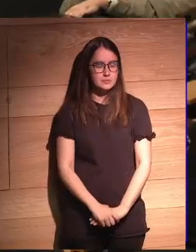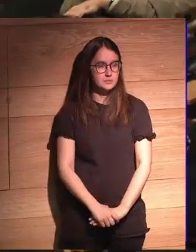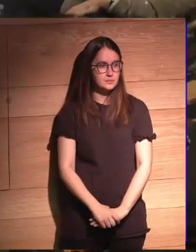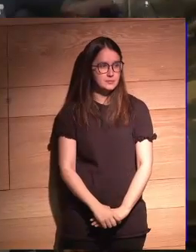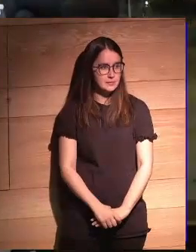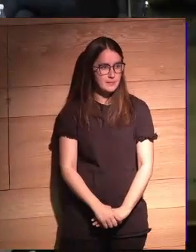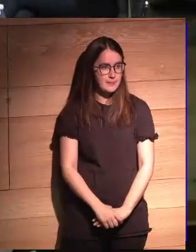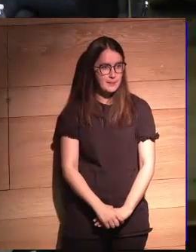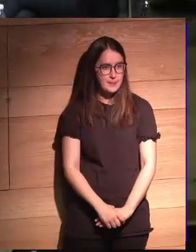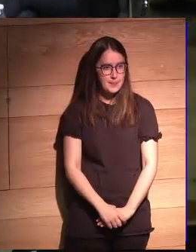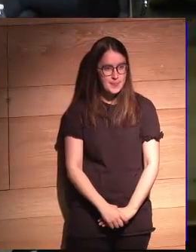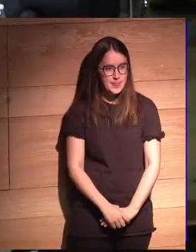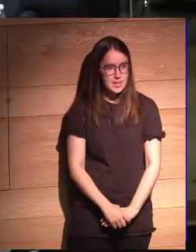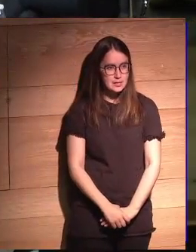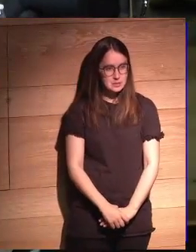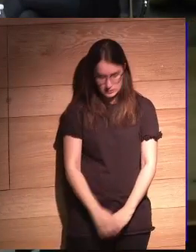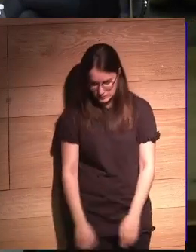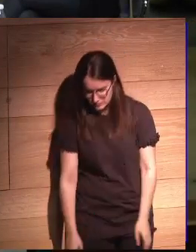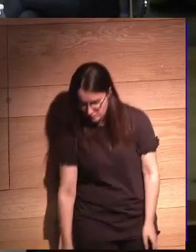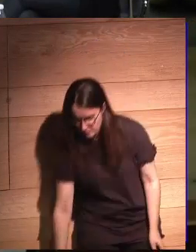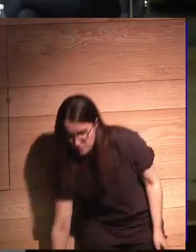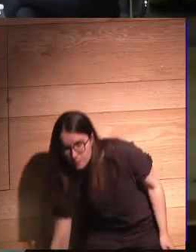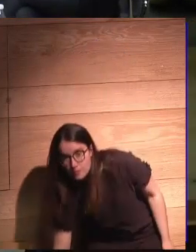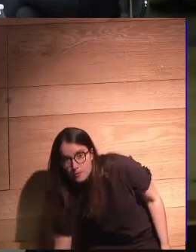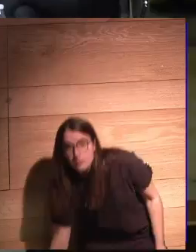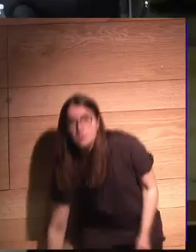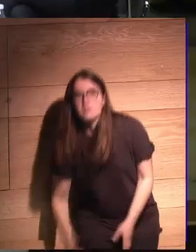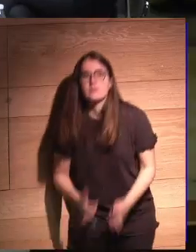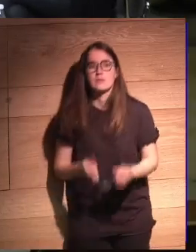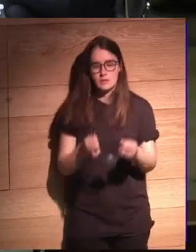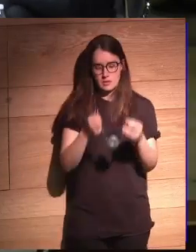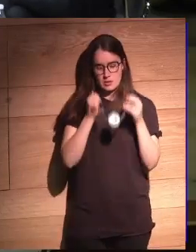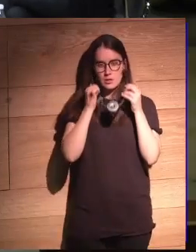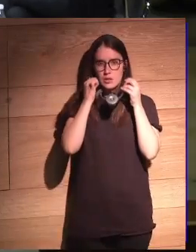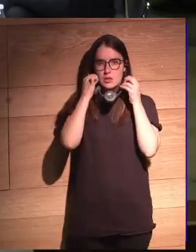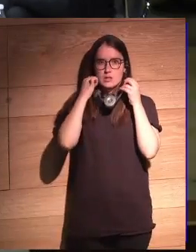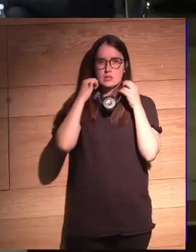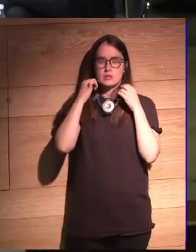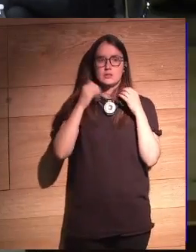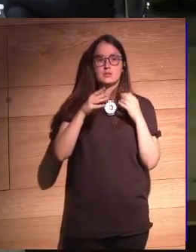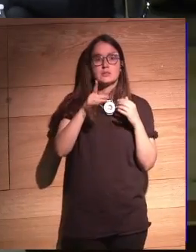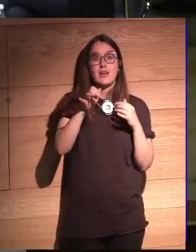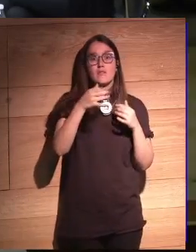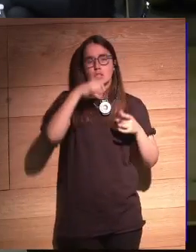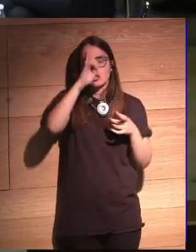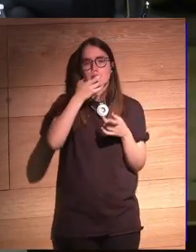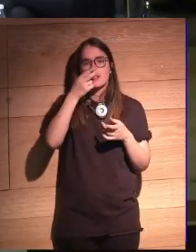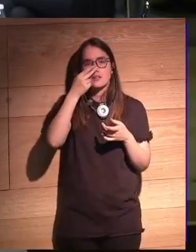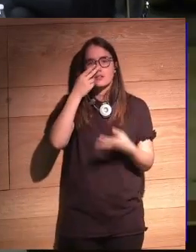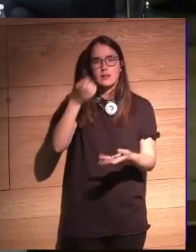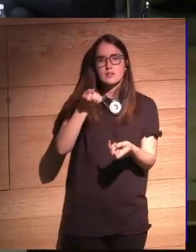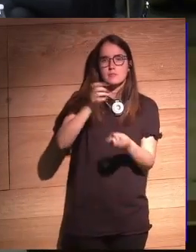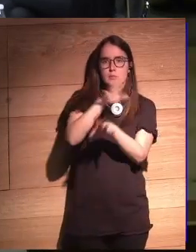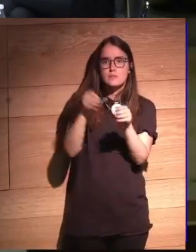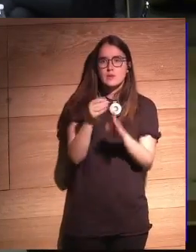David, no sé si te... David Would you like to gather some of the